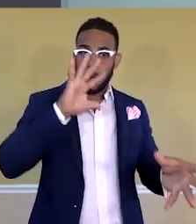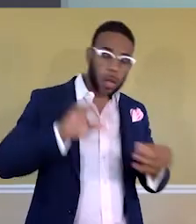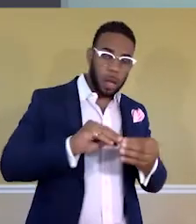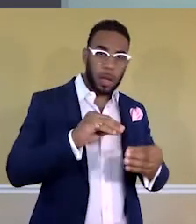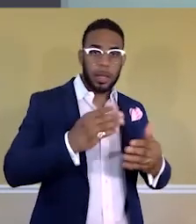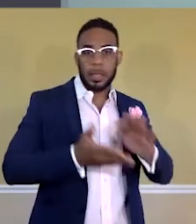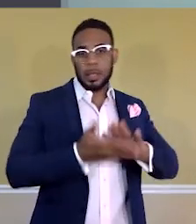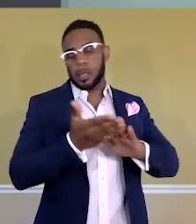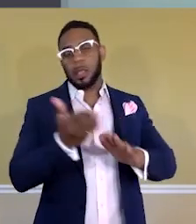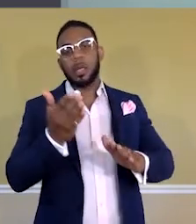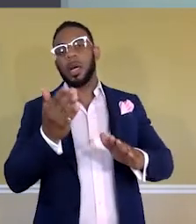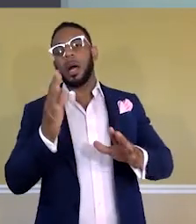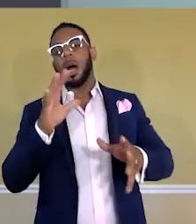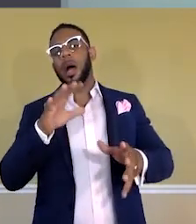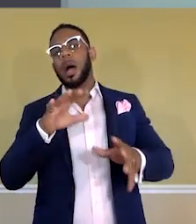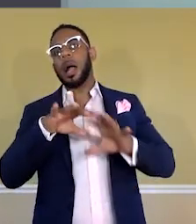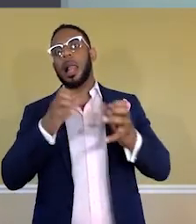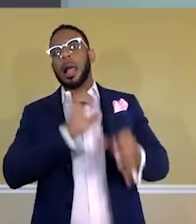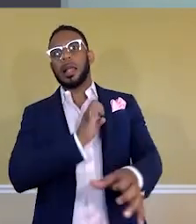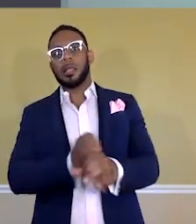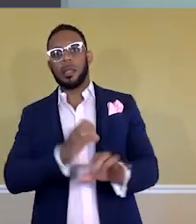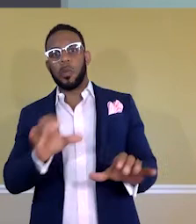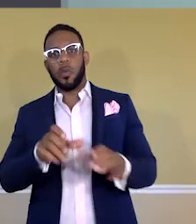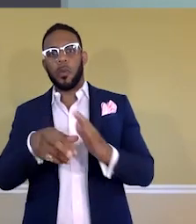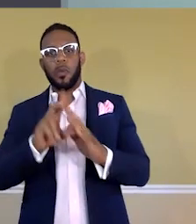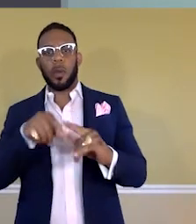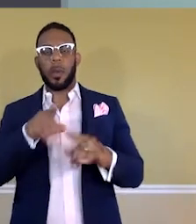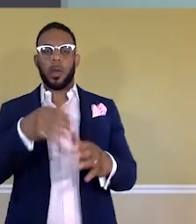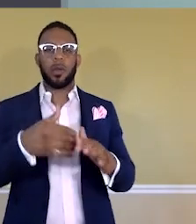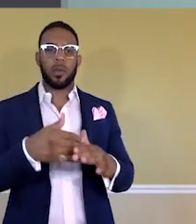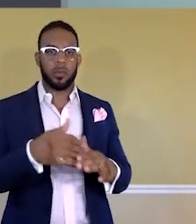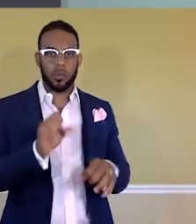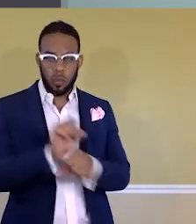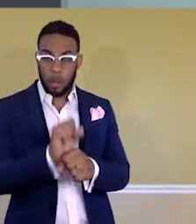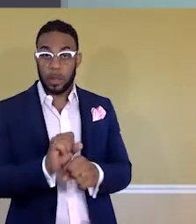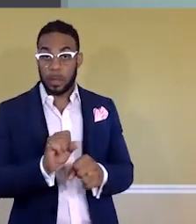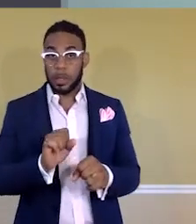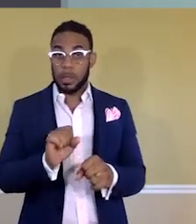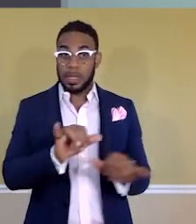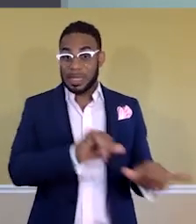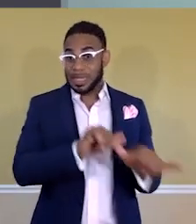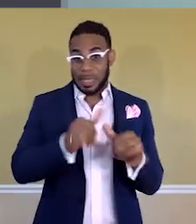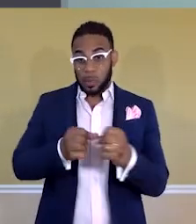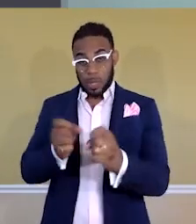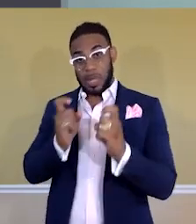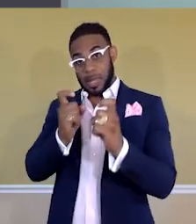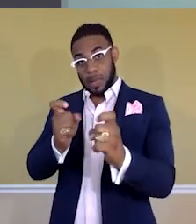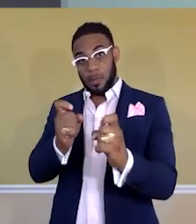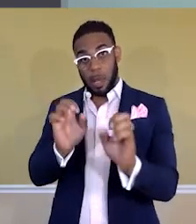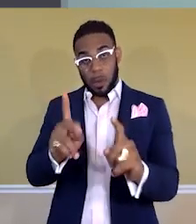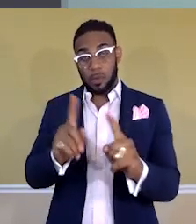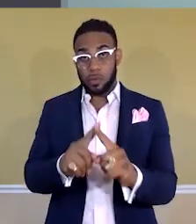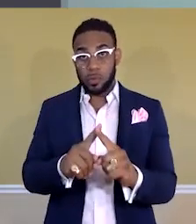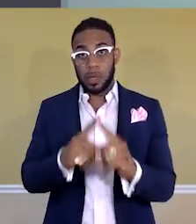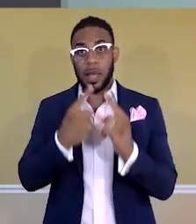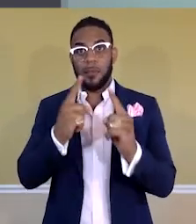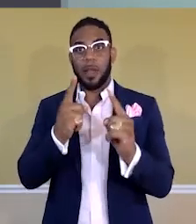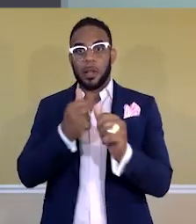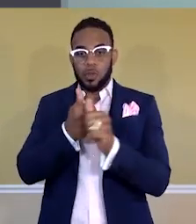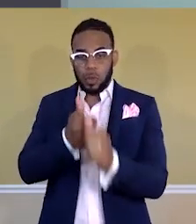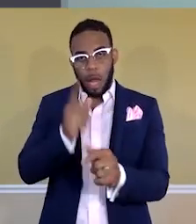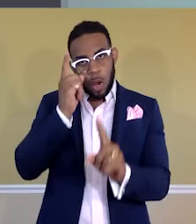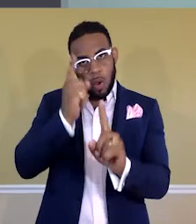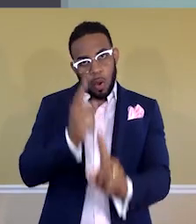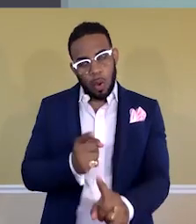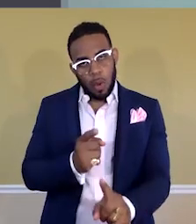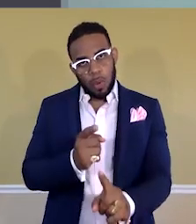of generating a low energy performance review about your work. The same strategy gives you the opportunity to effectively track your